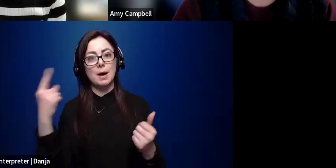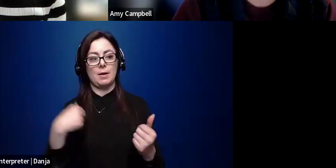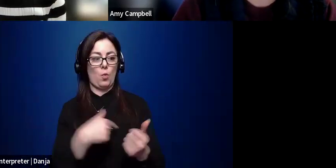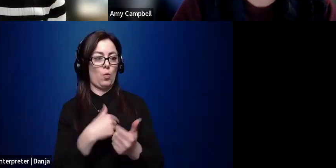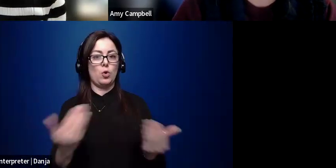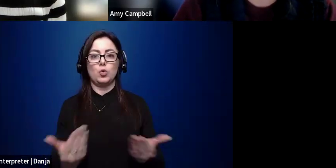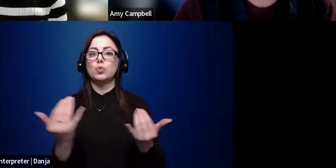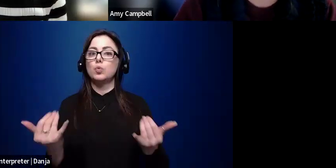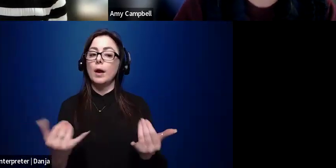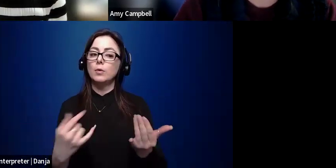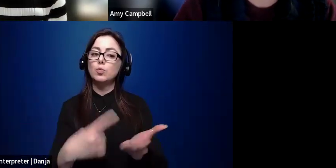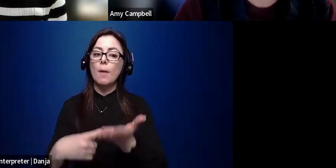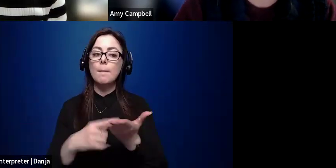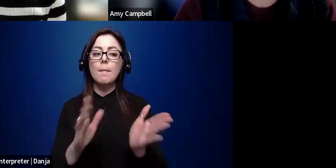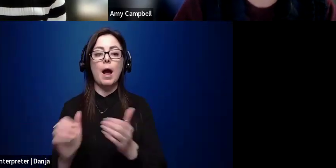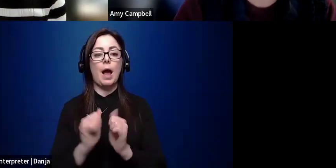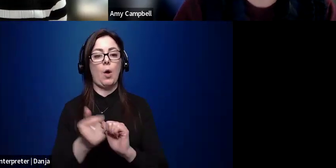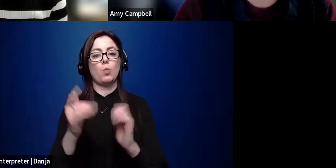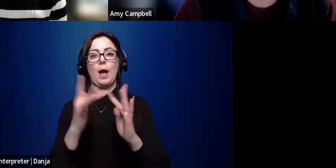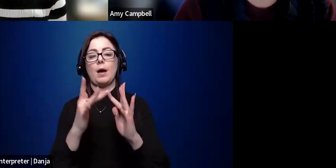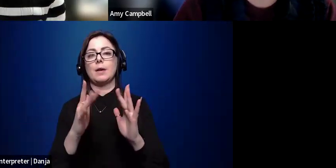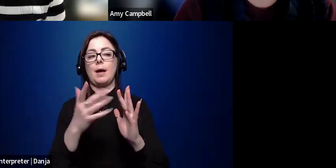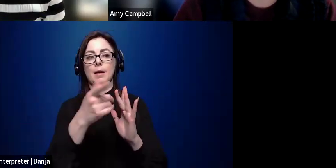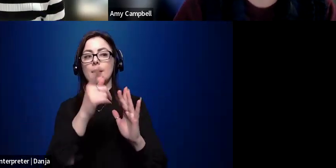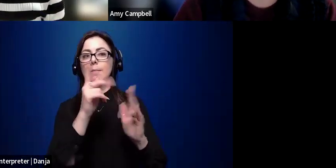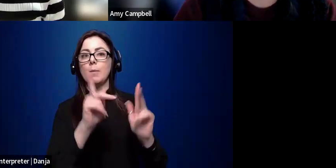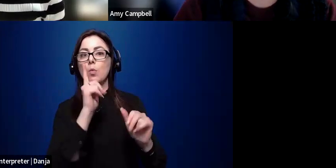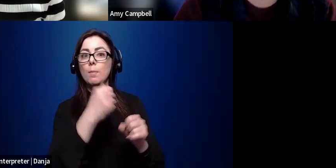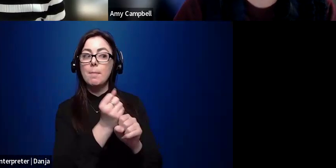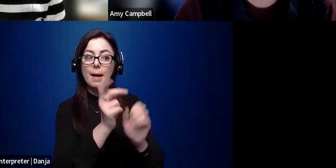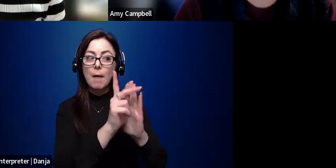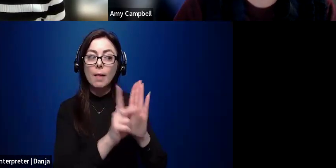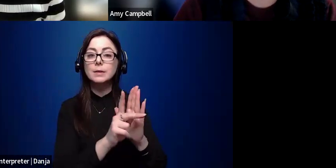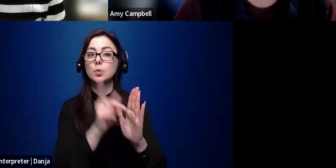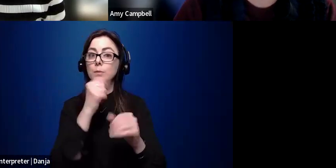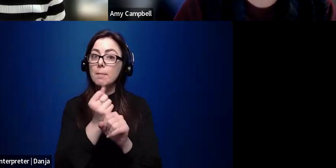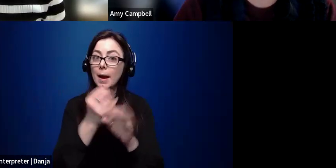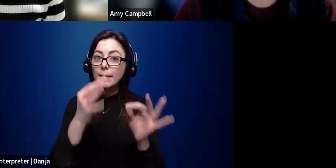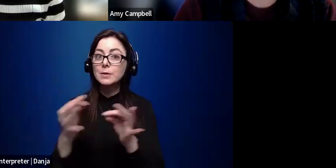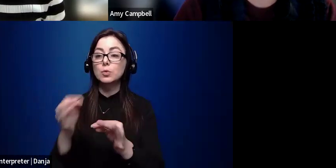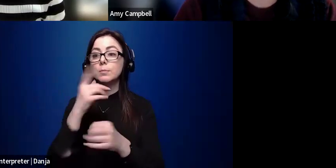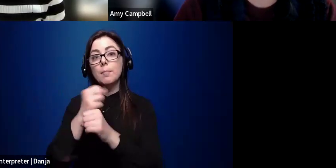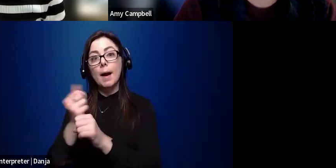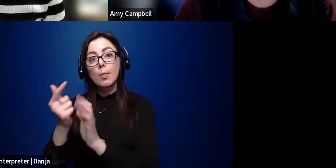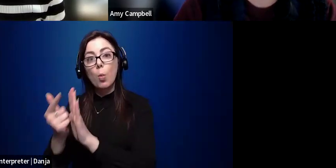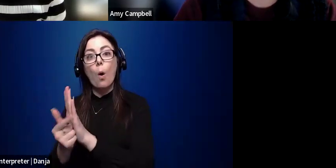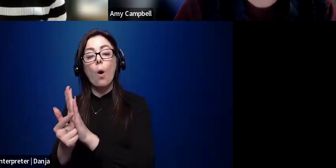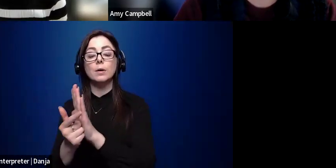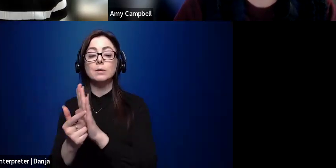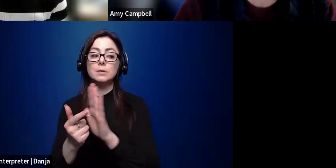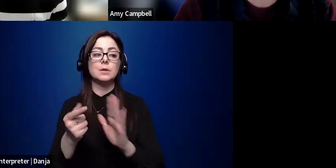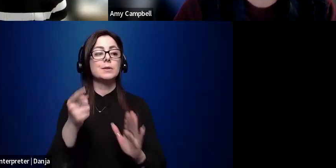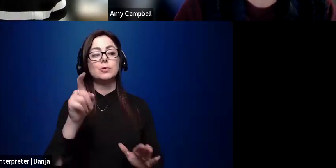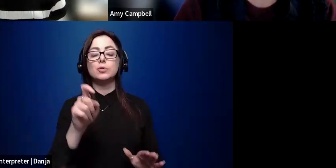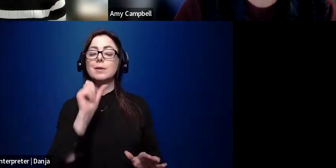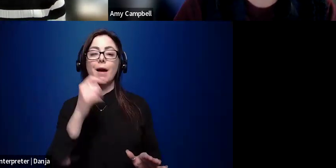talk about how to reach your policymakers, your decision makers, but it's not, you should not be